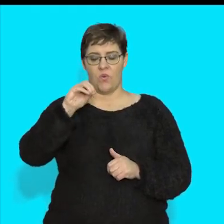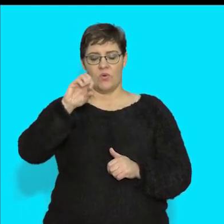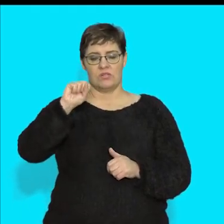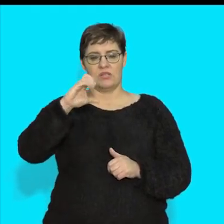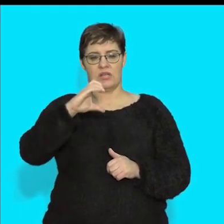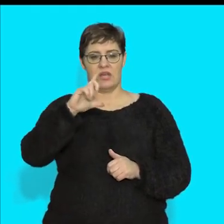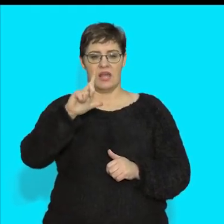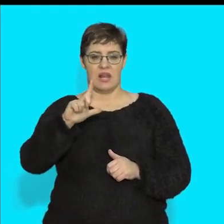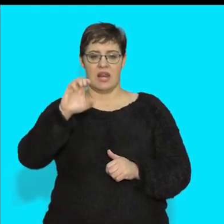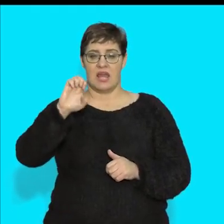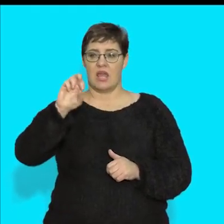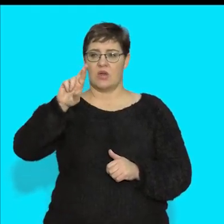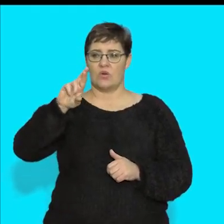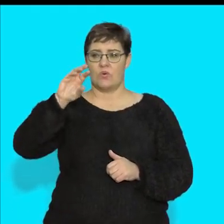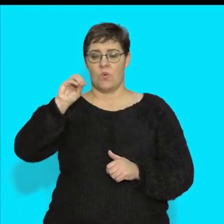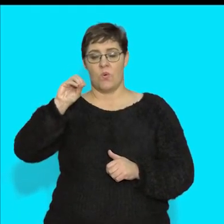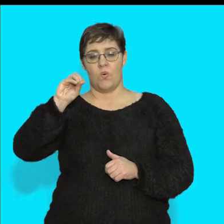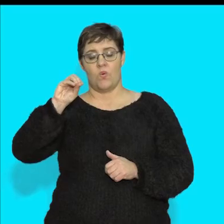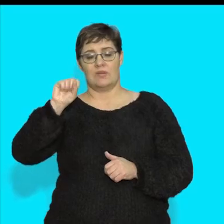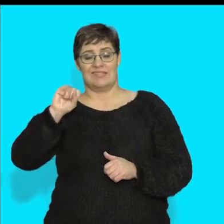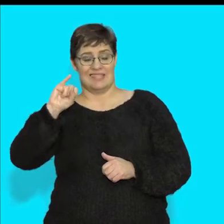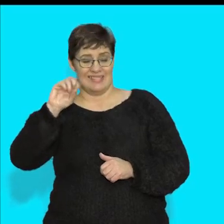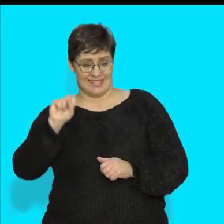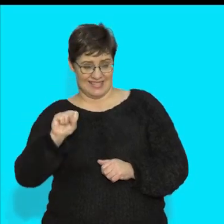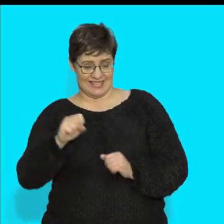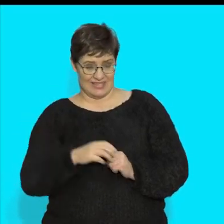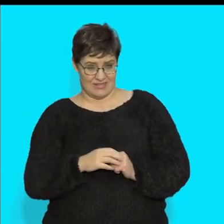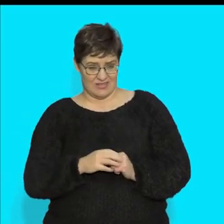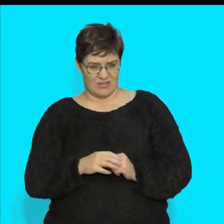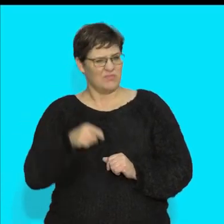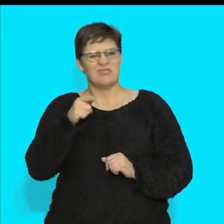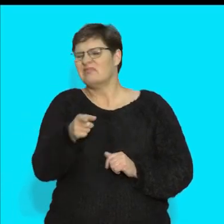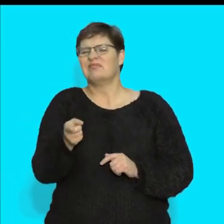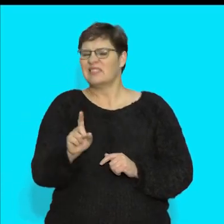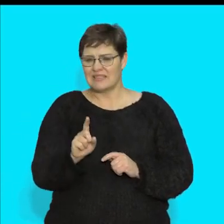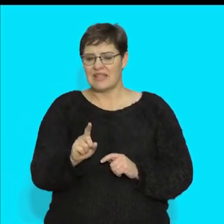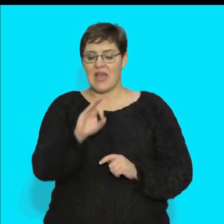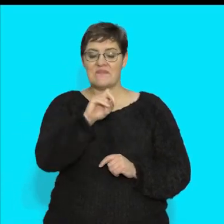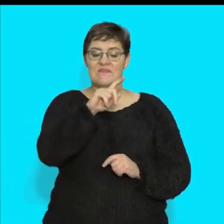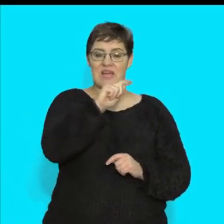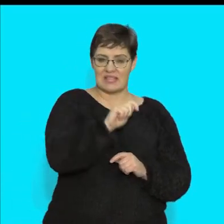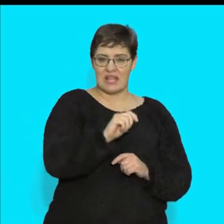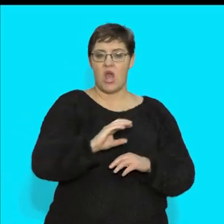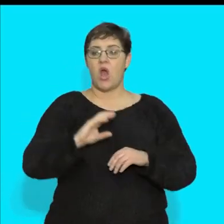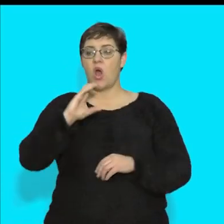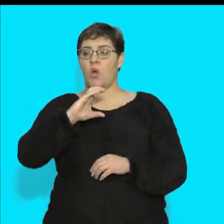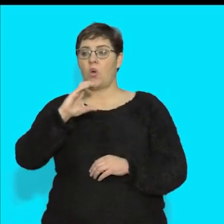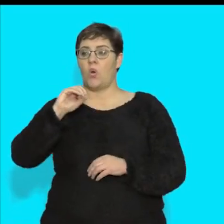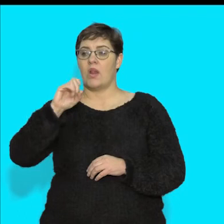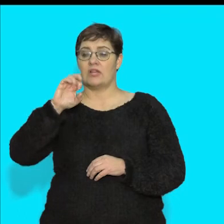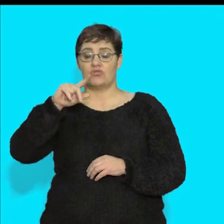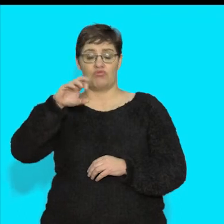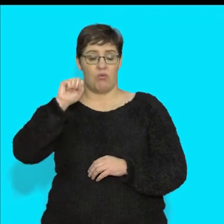remember what I said to you, fat and cholesterol, which is a type of fat, do not